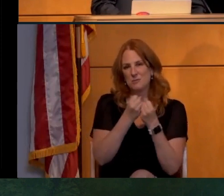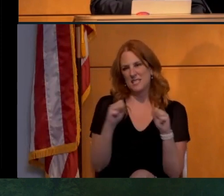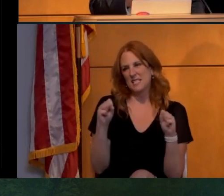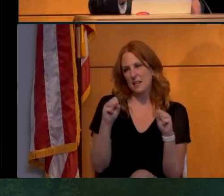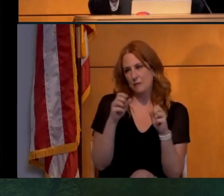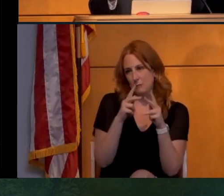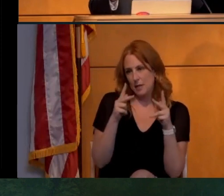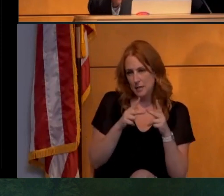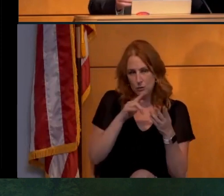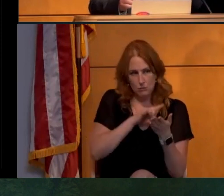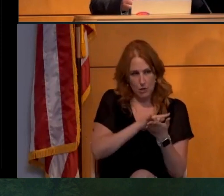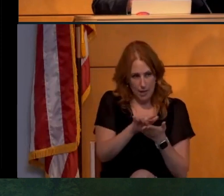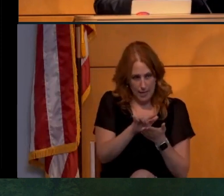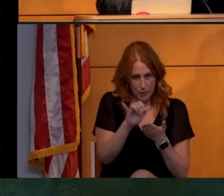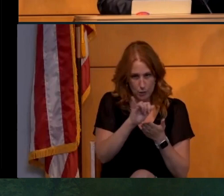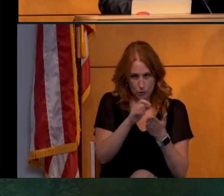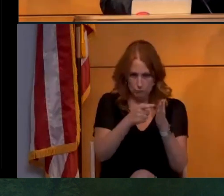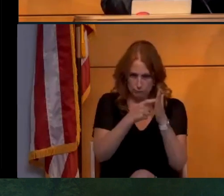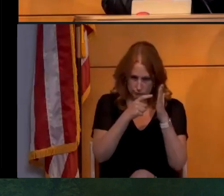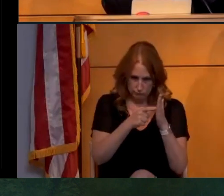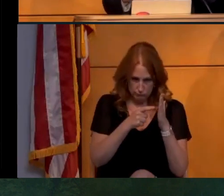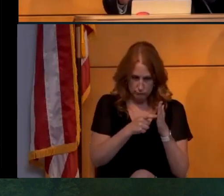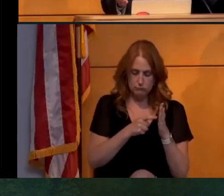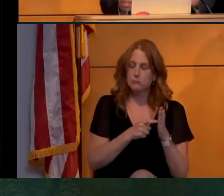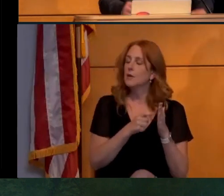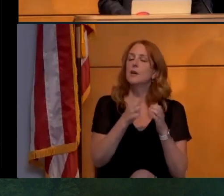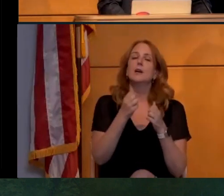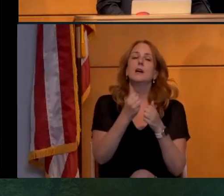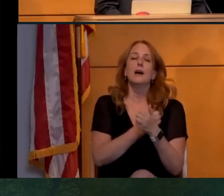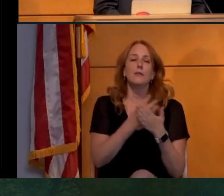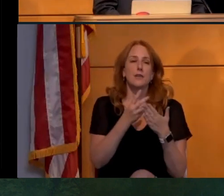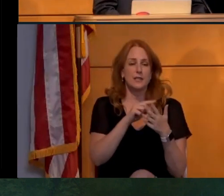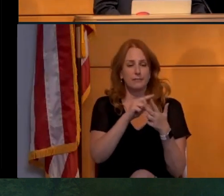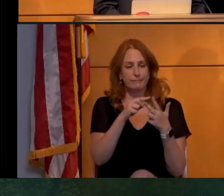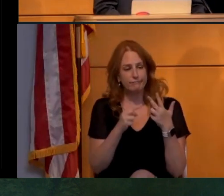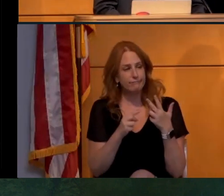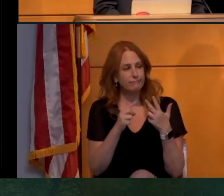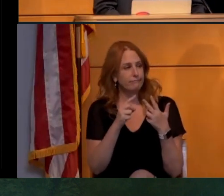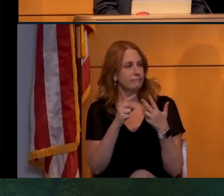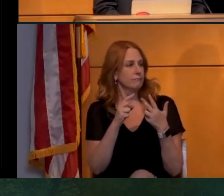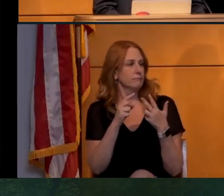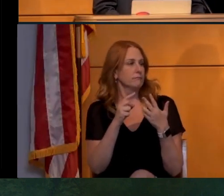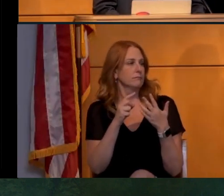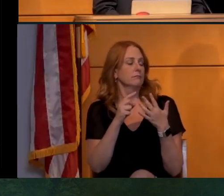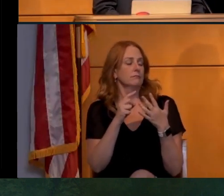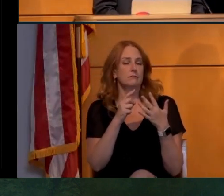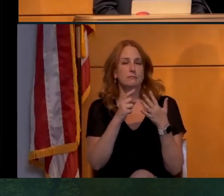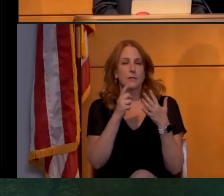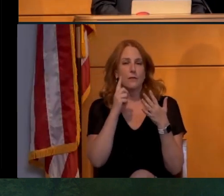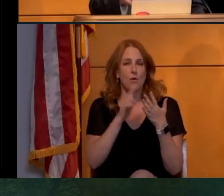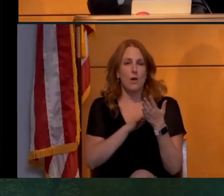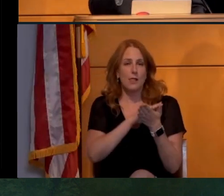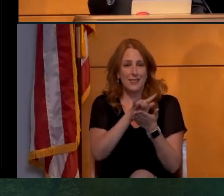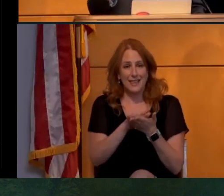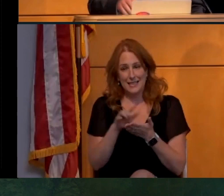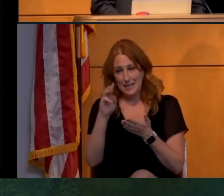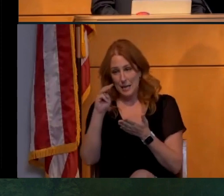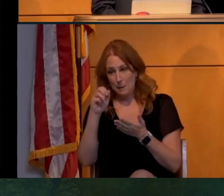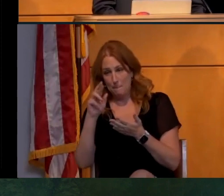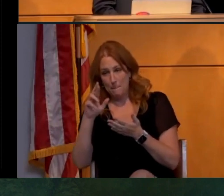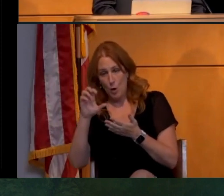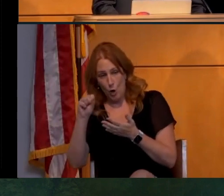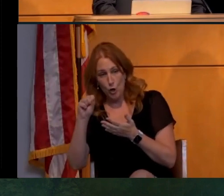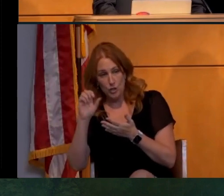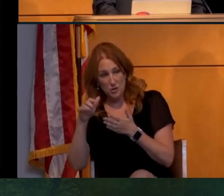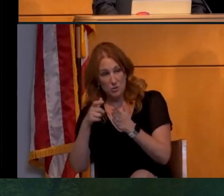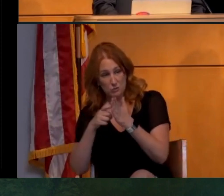site. So pretty much everything, all the steps that we take in terms of landing on Mars, we also have to